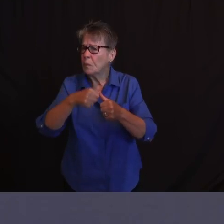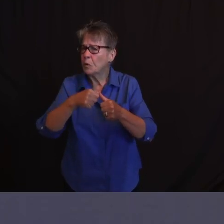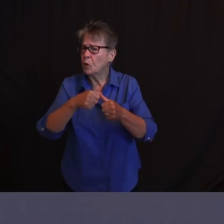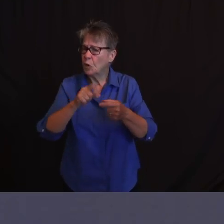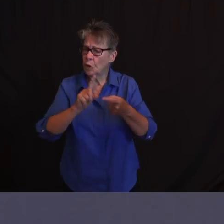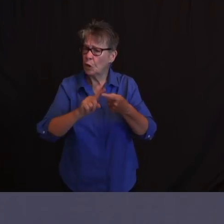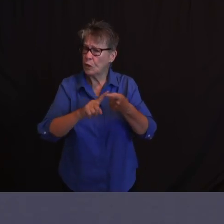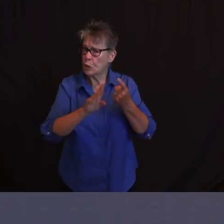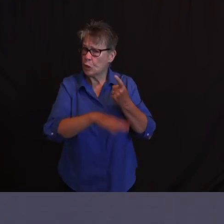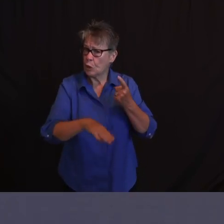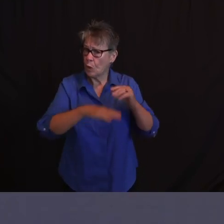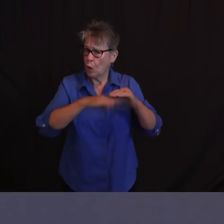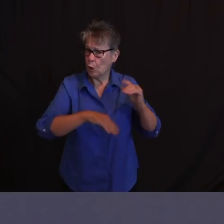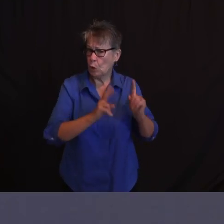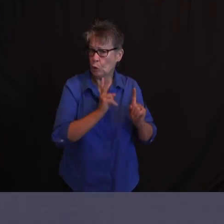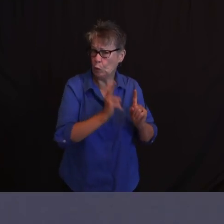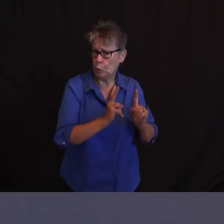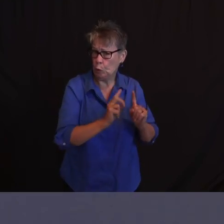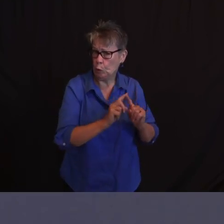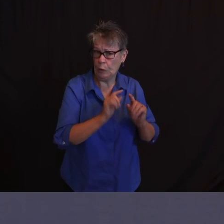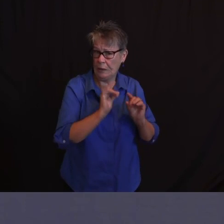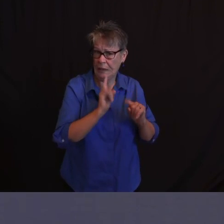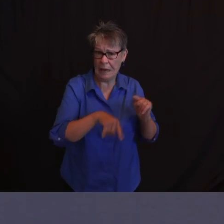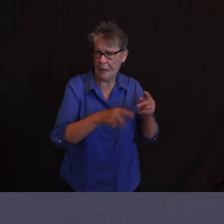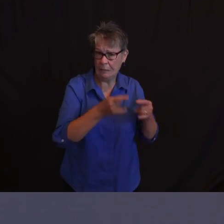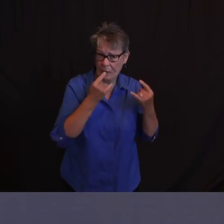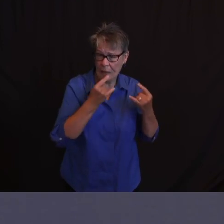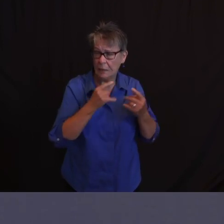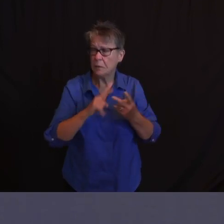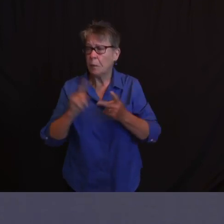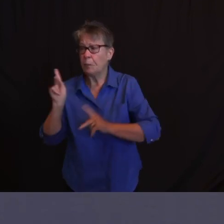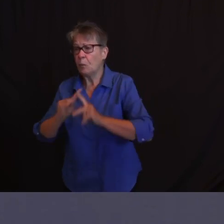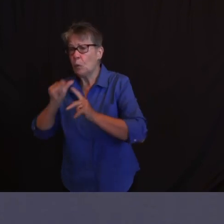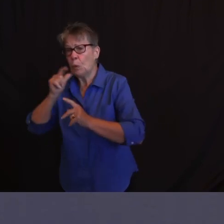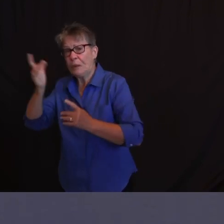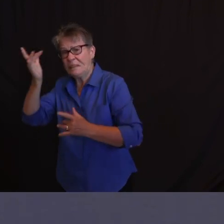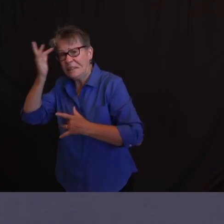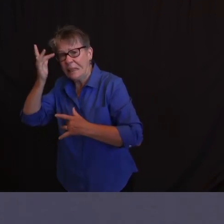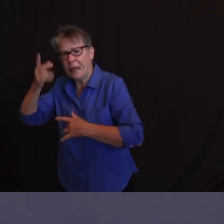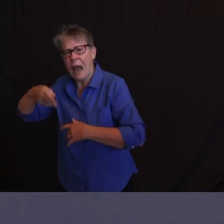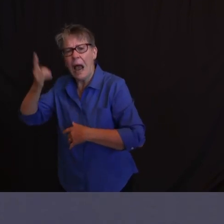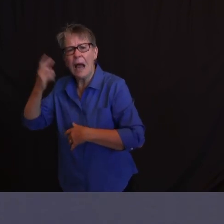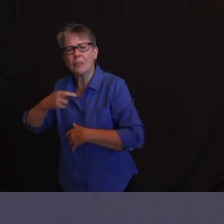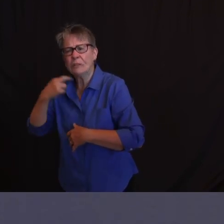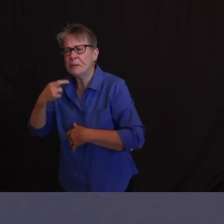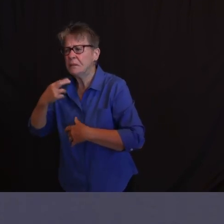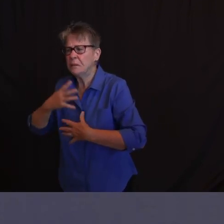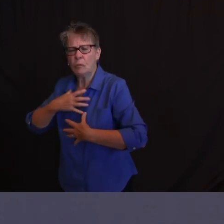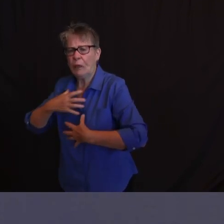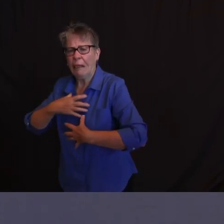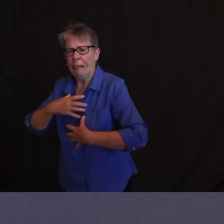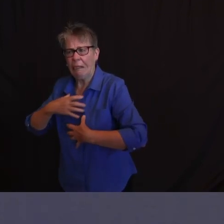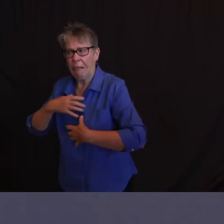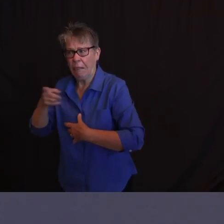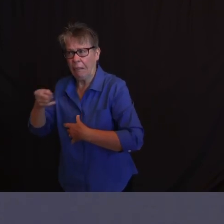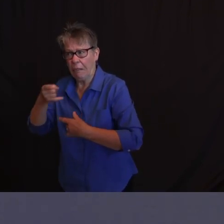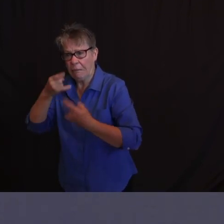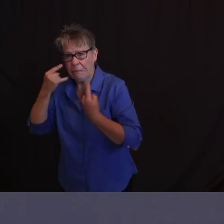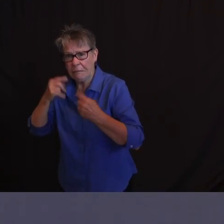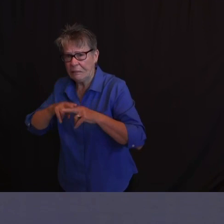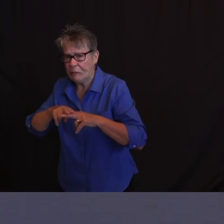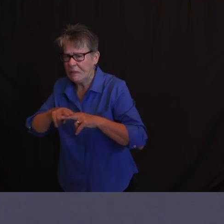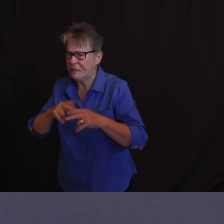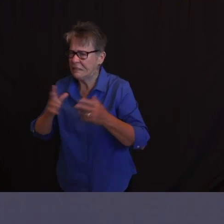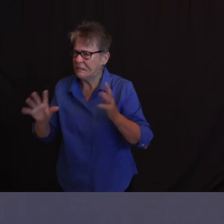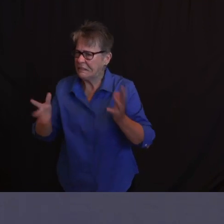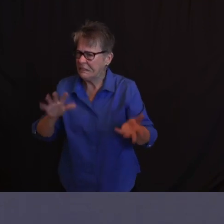bus drivers and the rail operators, but we expect social distancing and face coverings